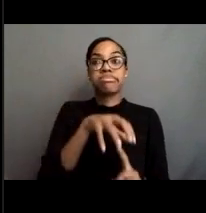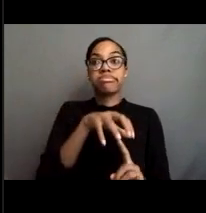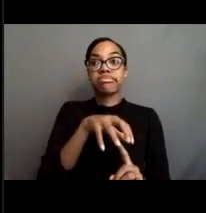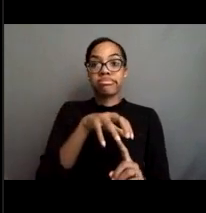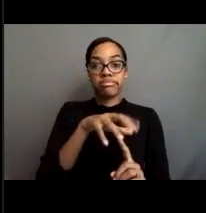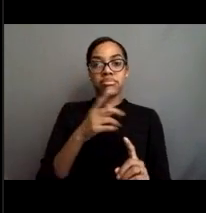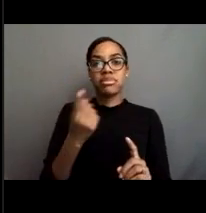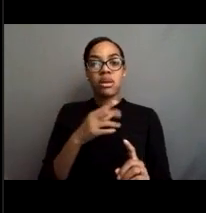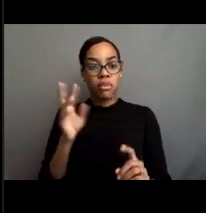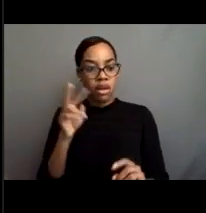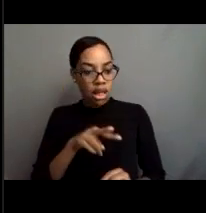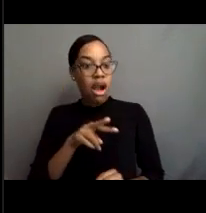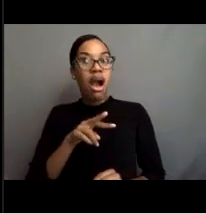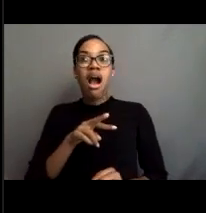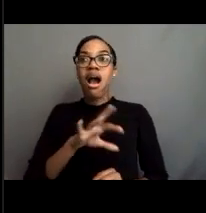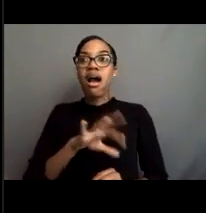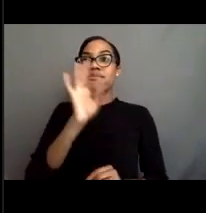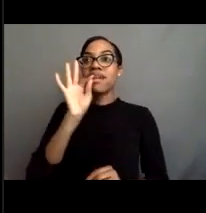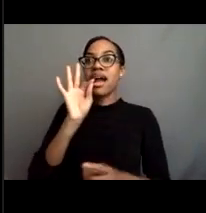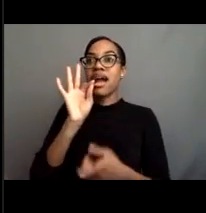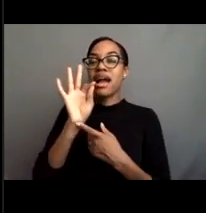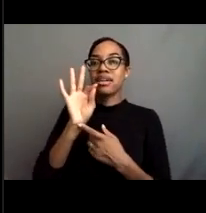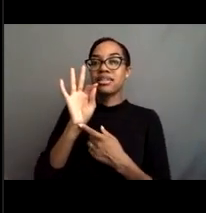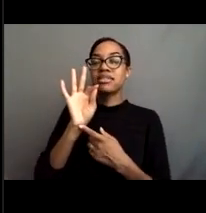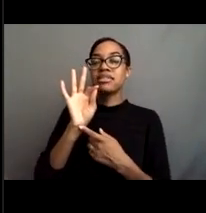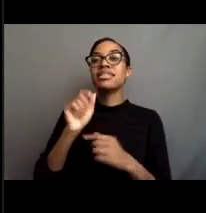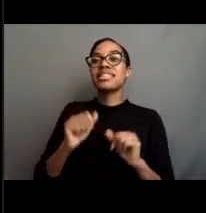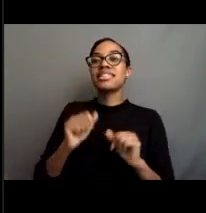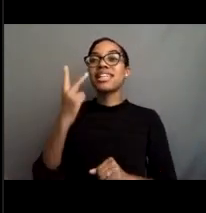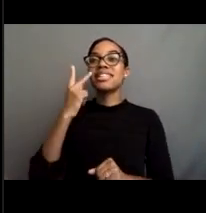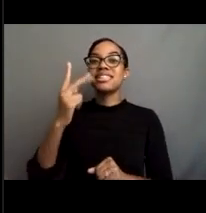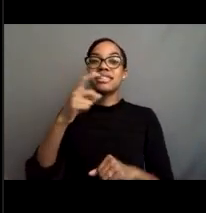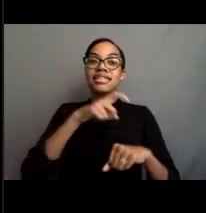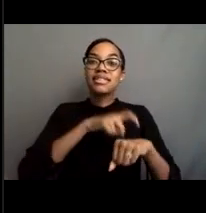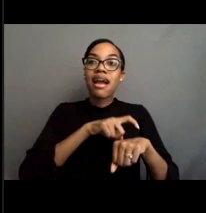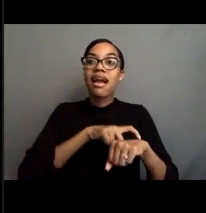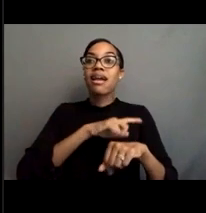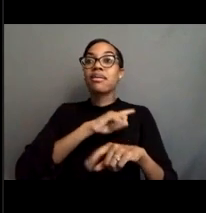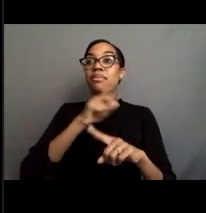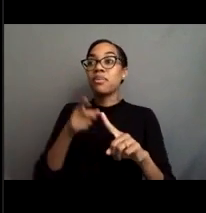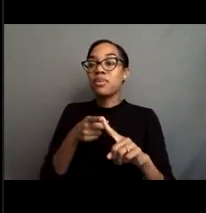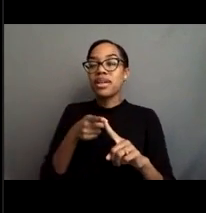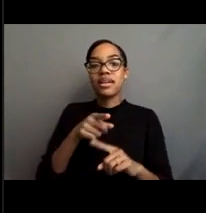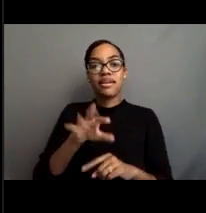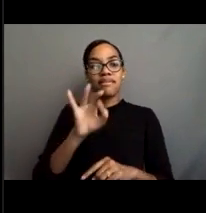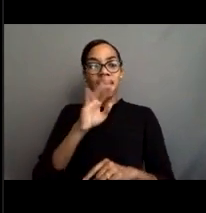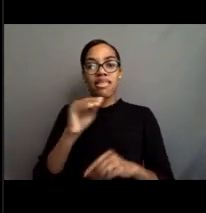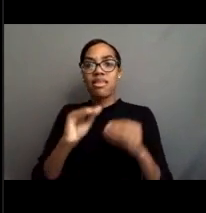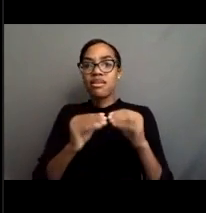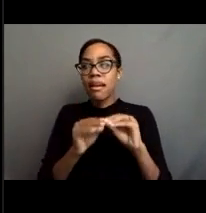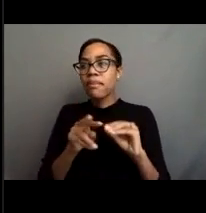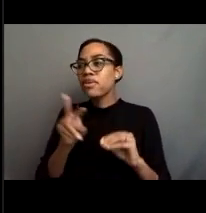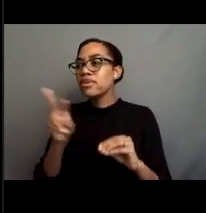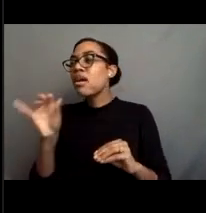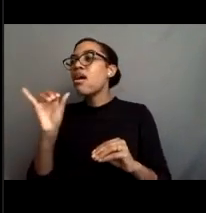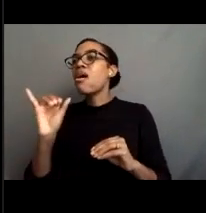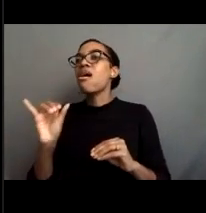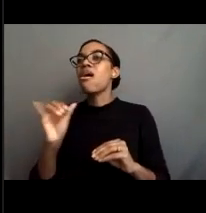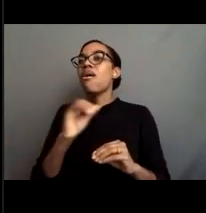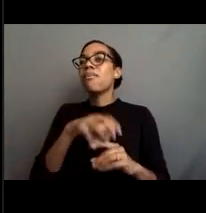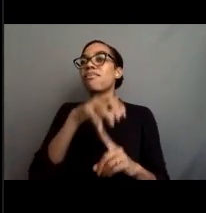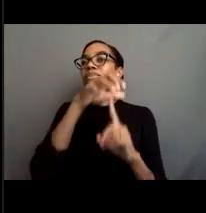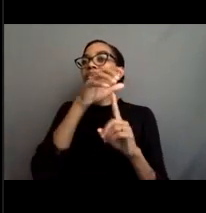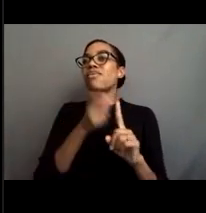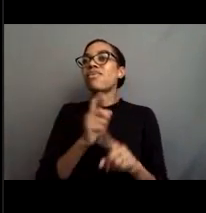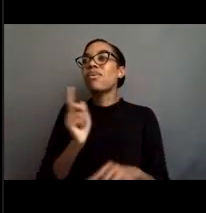weather service office it was launched from and what time it was launched. So we can go back in time and figure out where did this balloon come from that